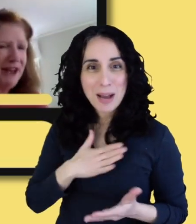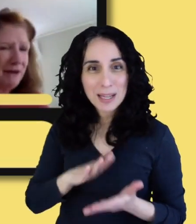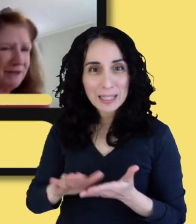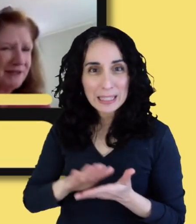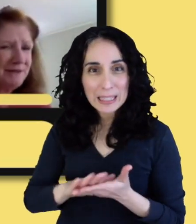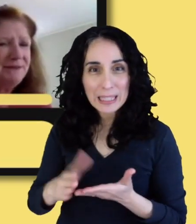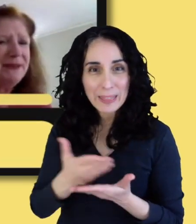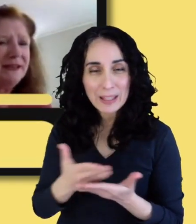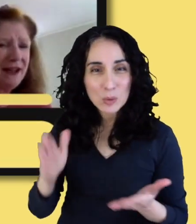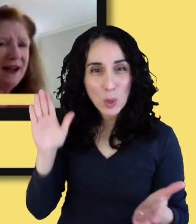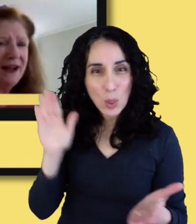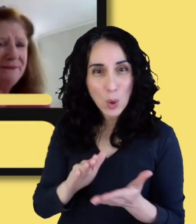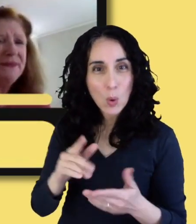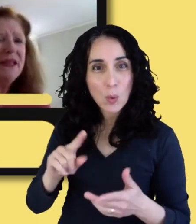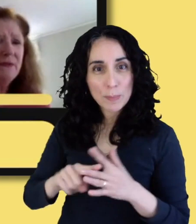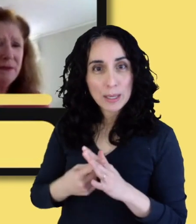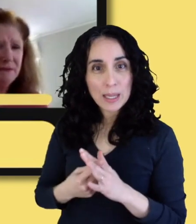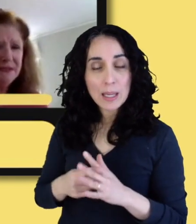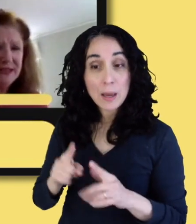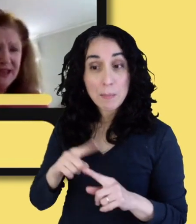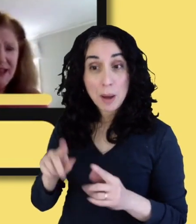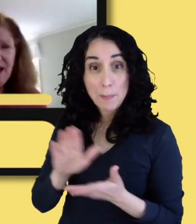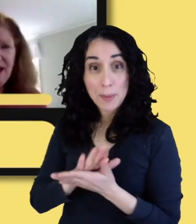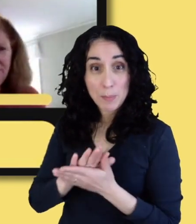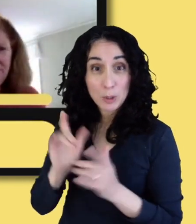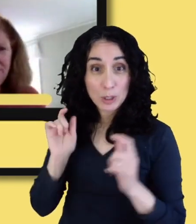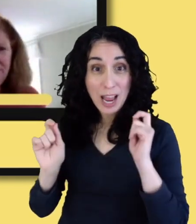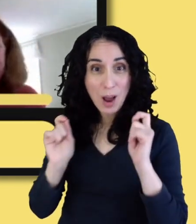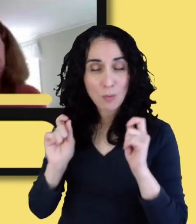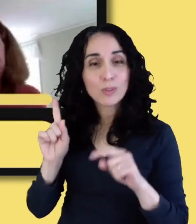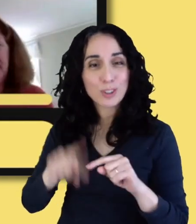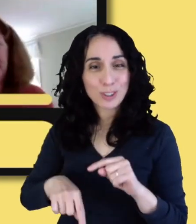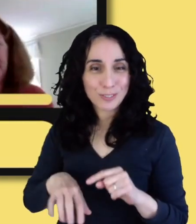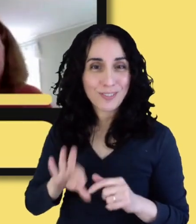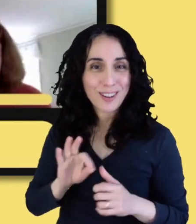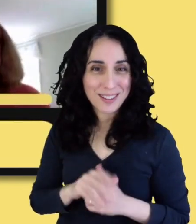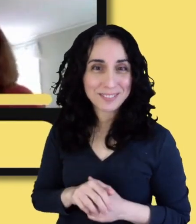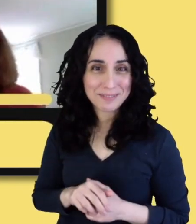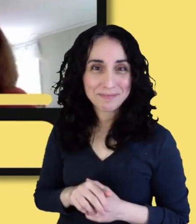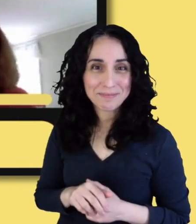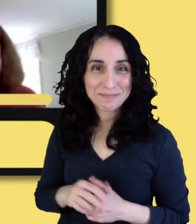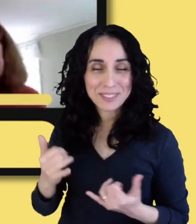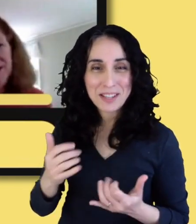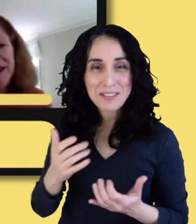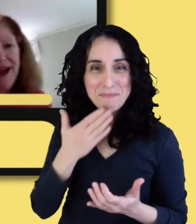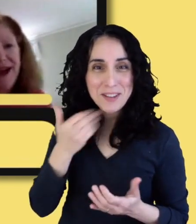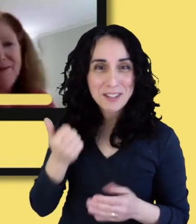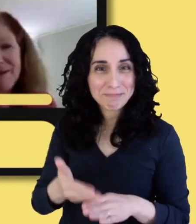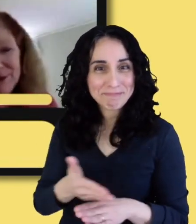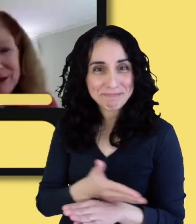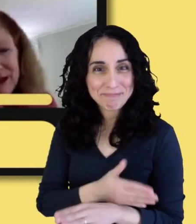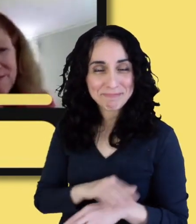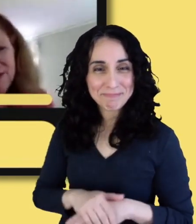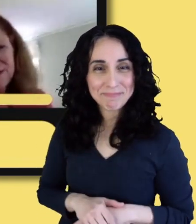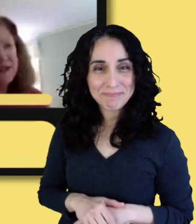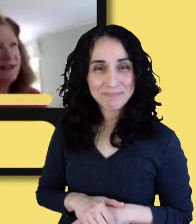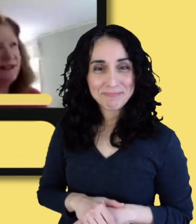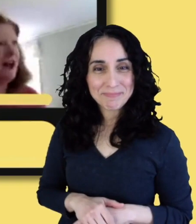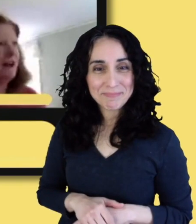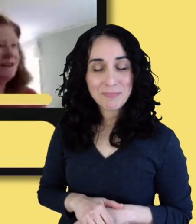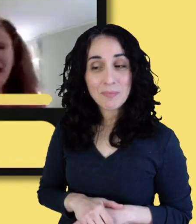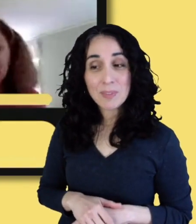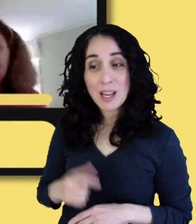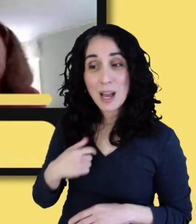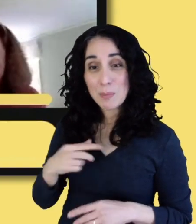think paper towels seem to be on. We were able to get a Right. package, Same but here. not the package that we normally get. So I've been